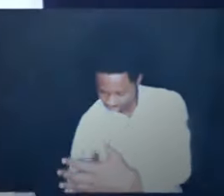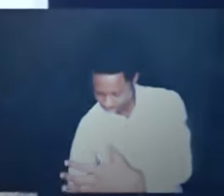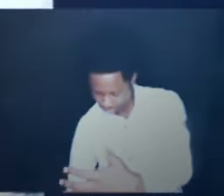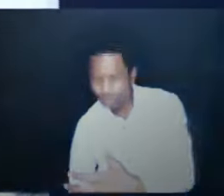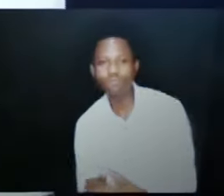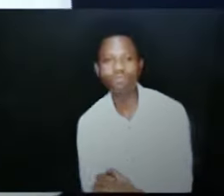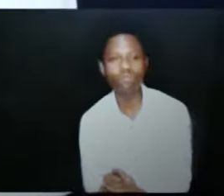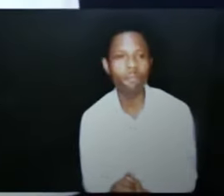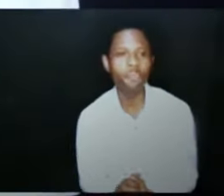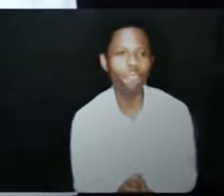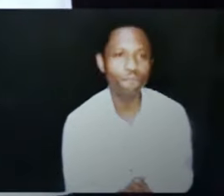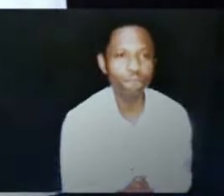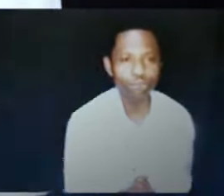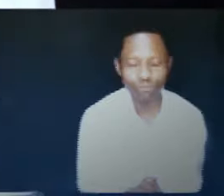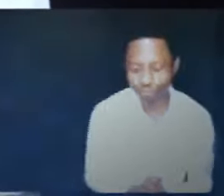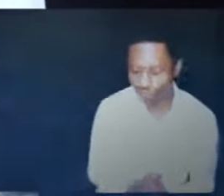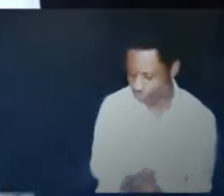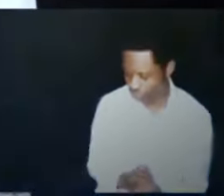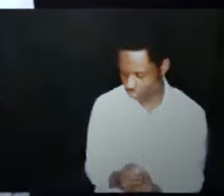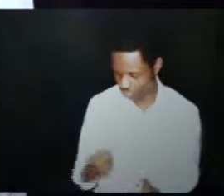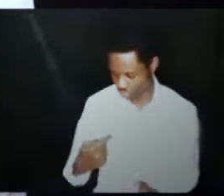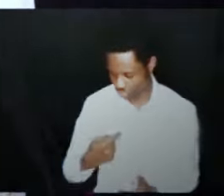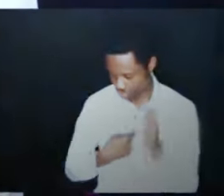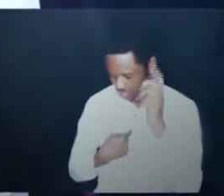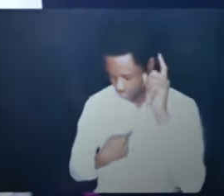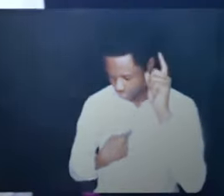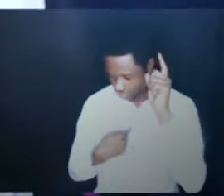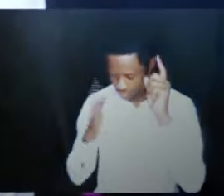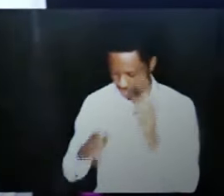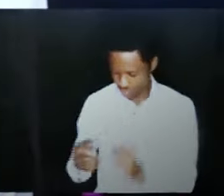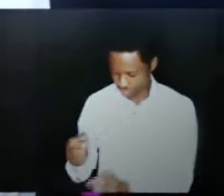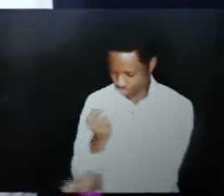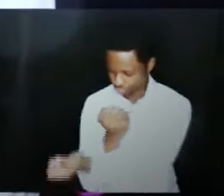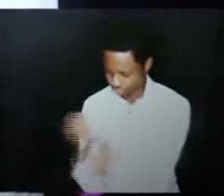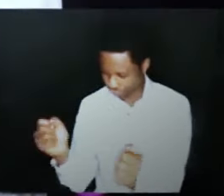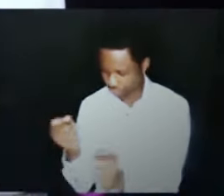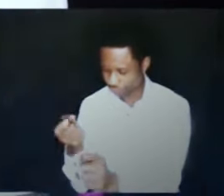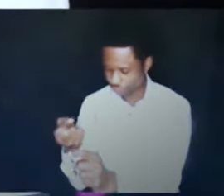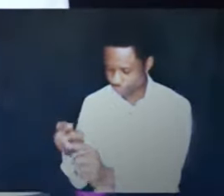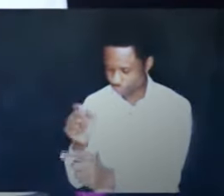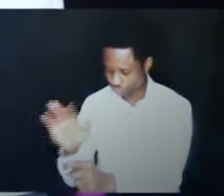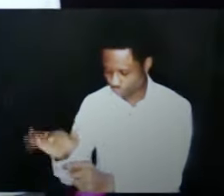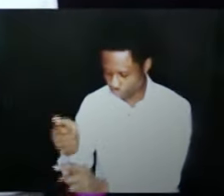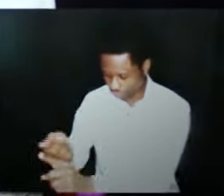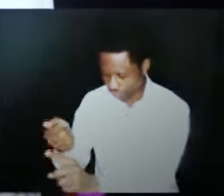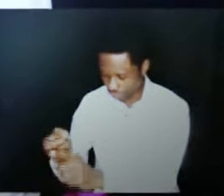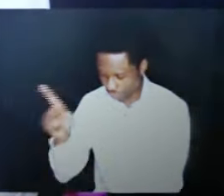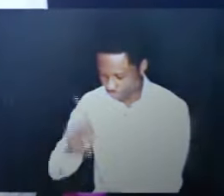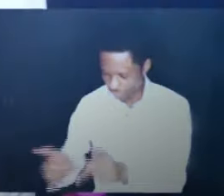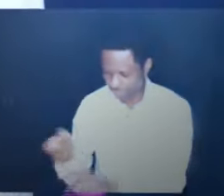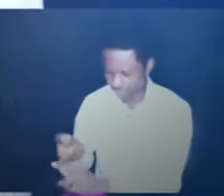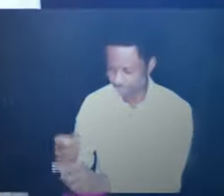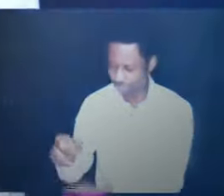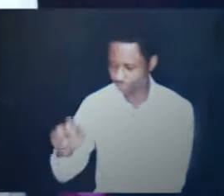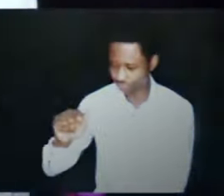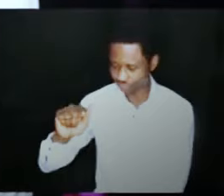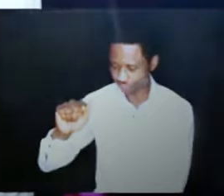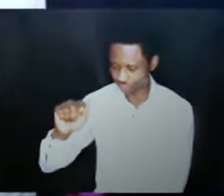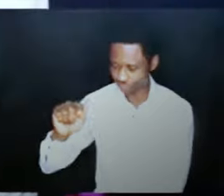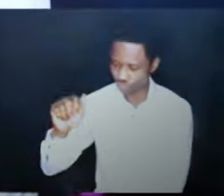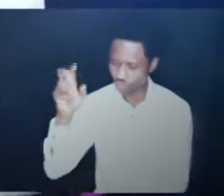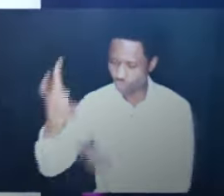17. I will rescue you from your own people and from the Gentiles. I'm sending you to them.